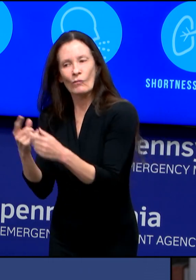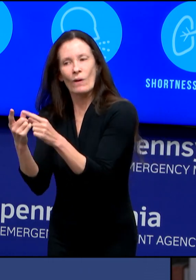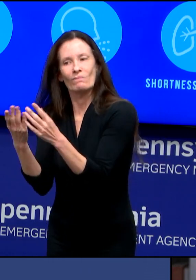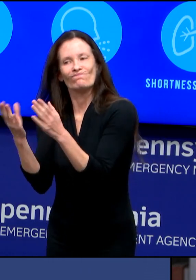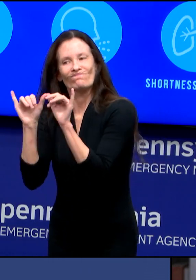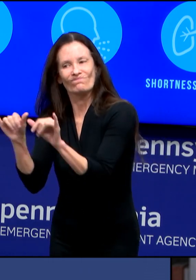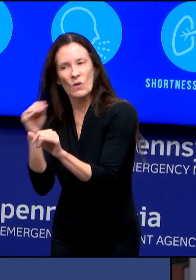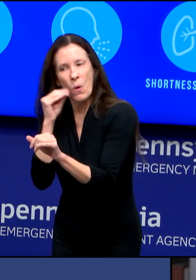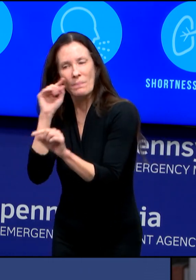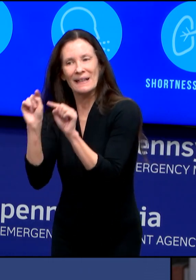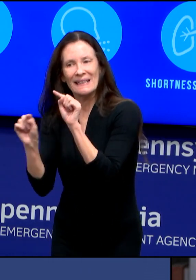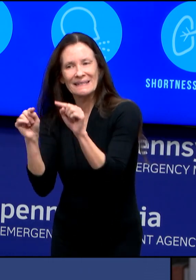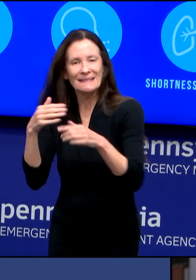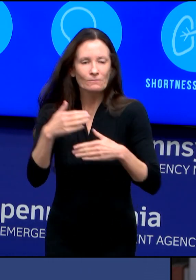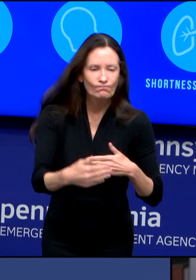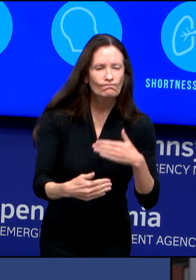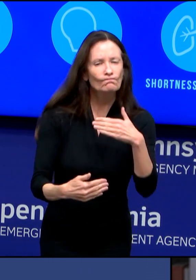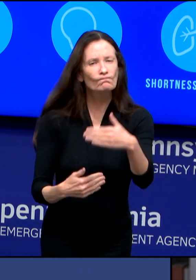alone.